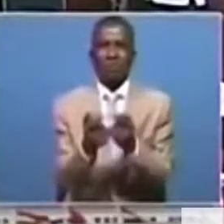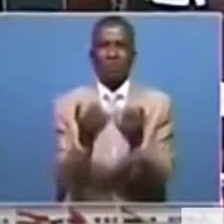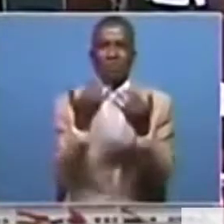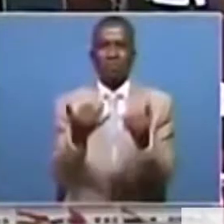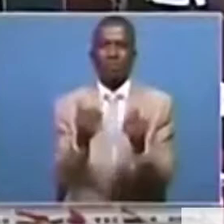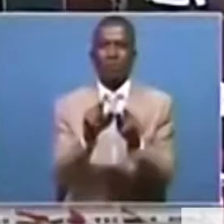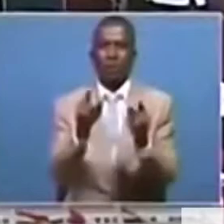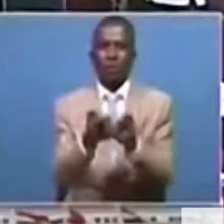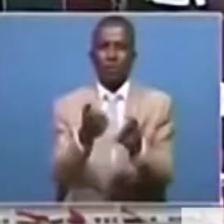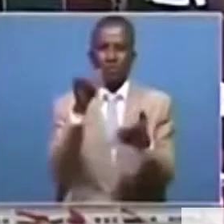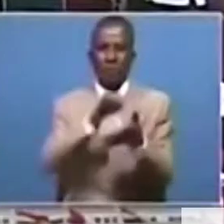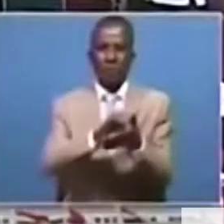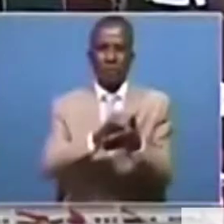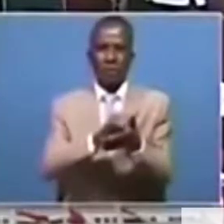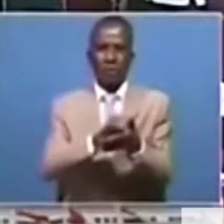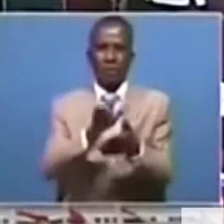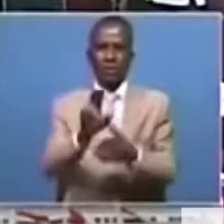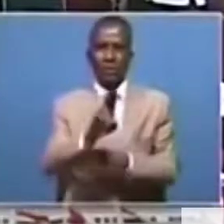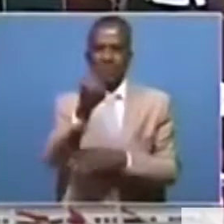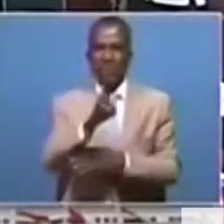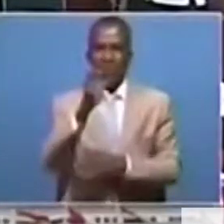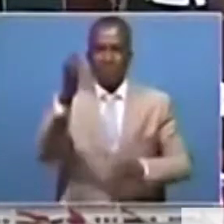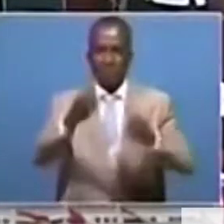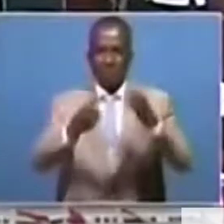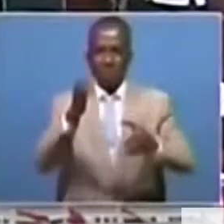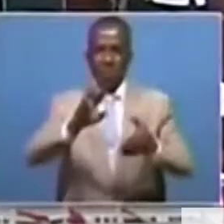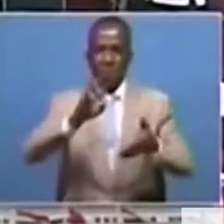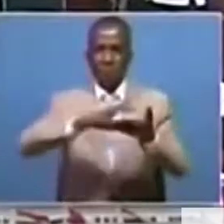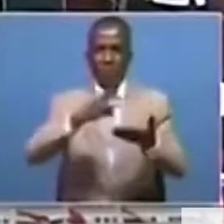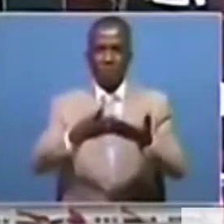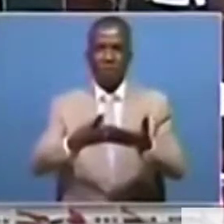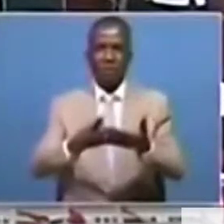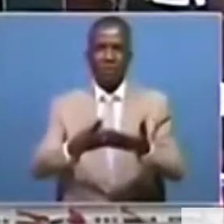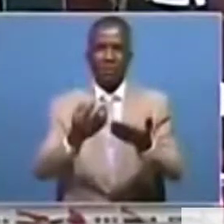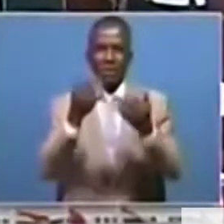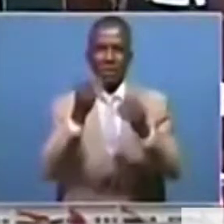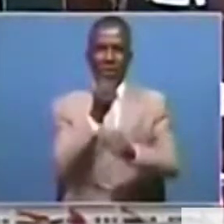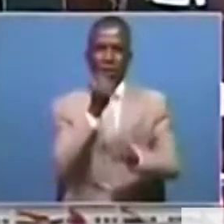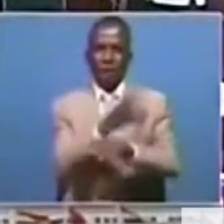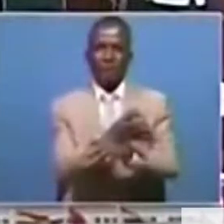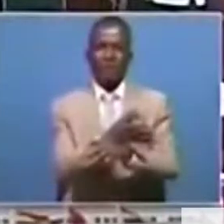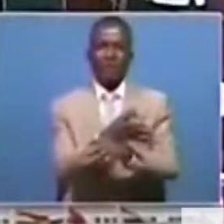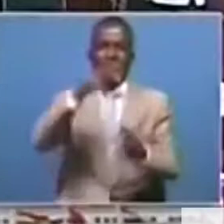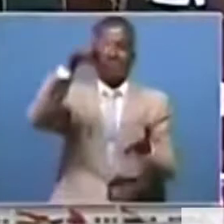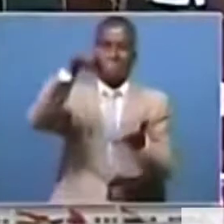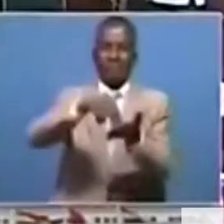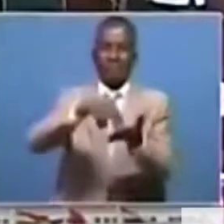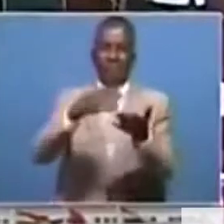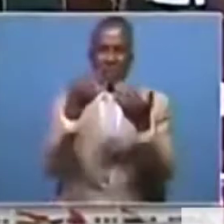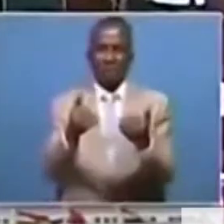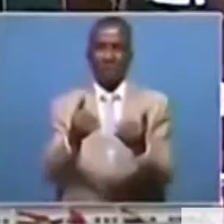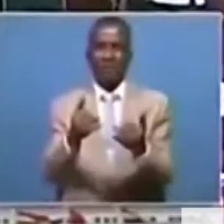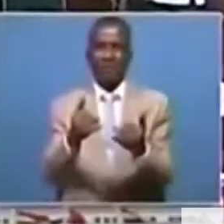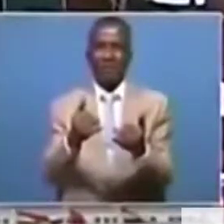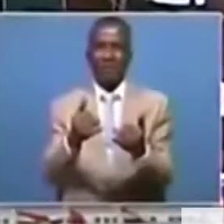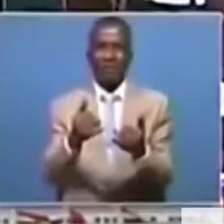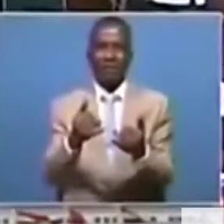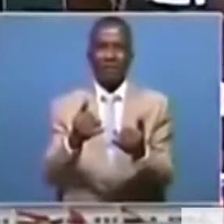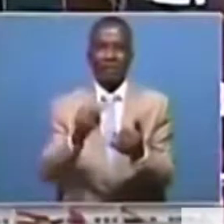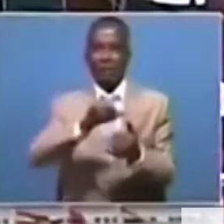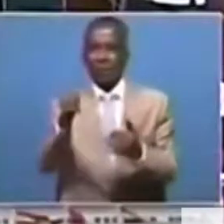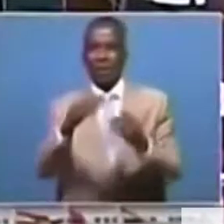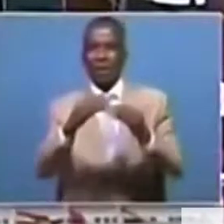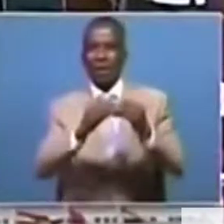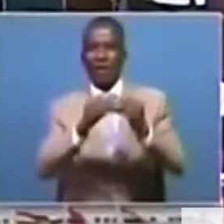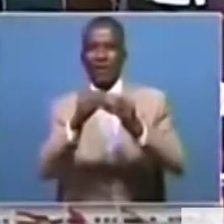party in such circumstances can apply to the court to treat such a witness who is already in the witness box as a hostile or adverse